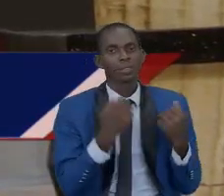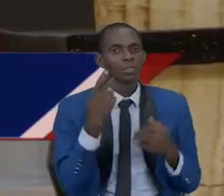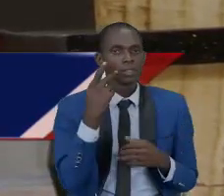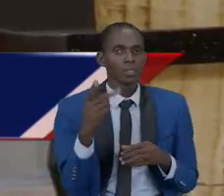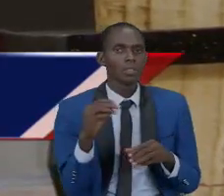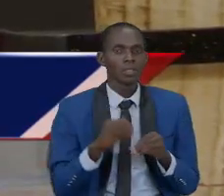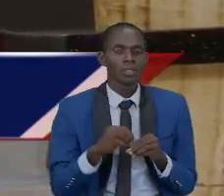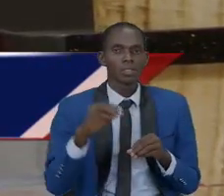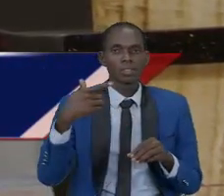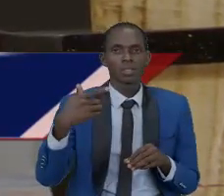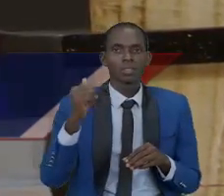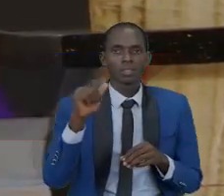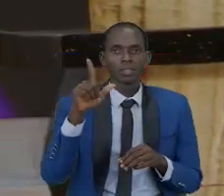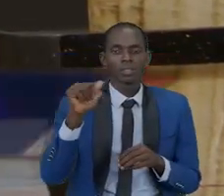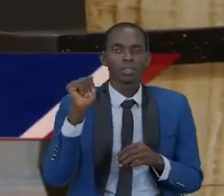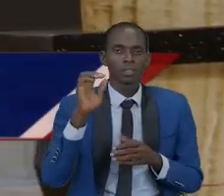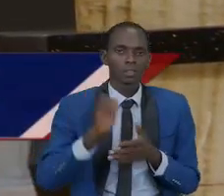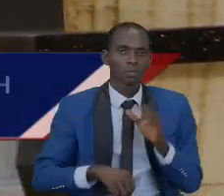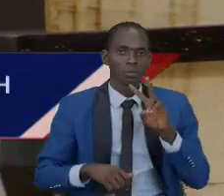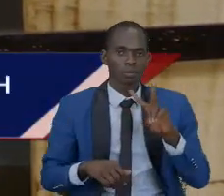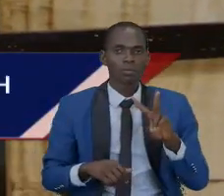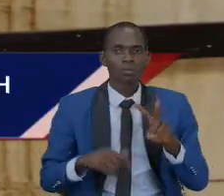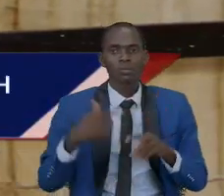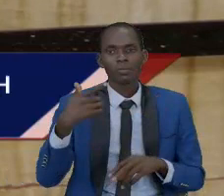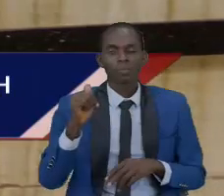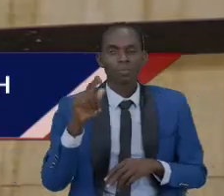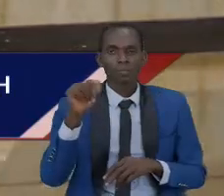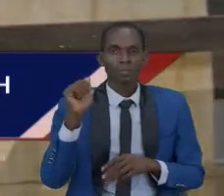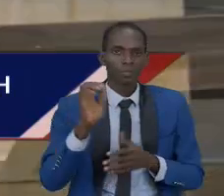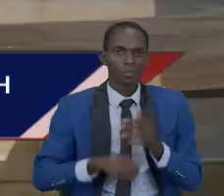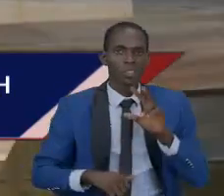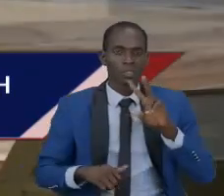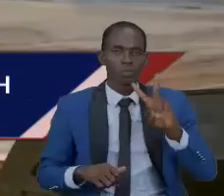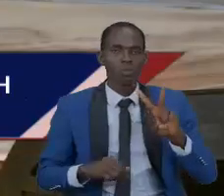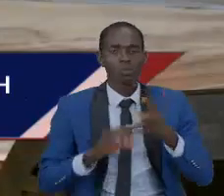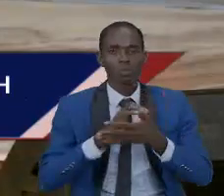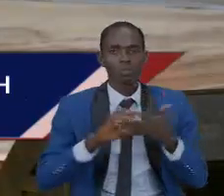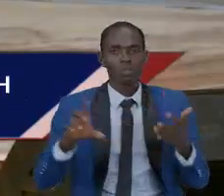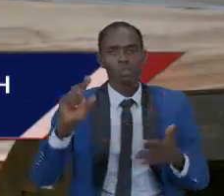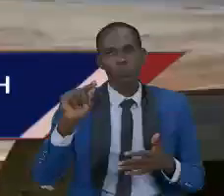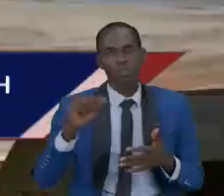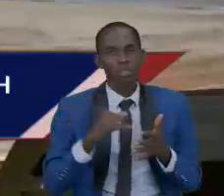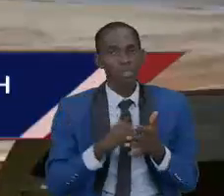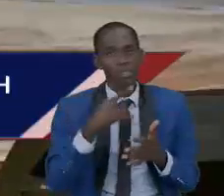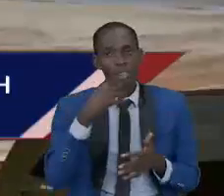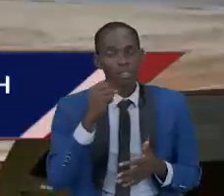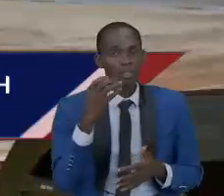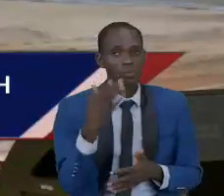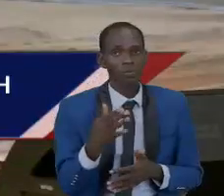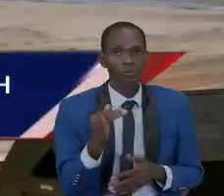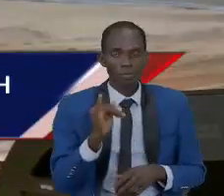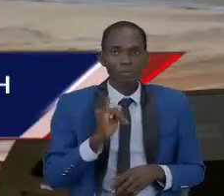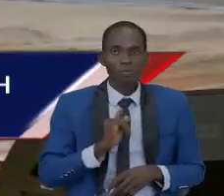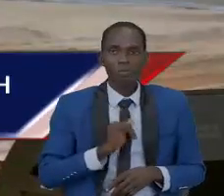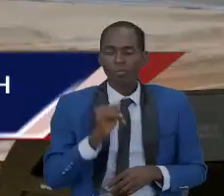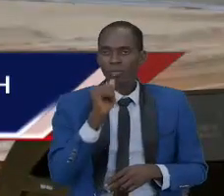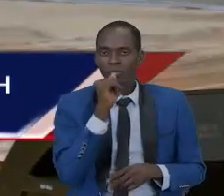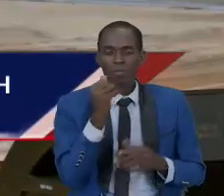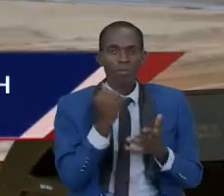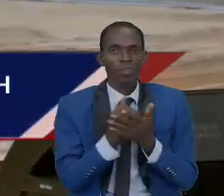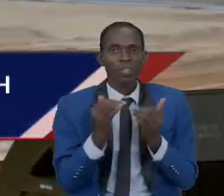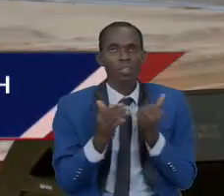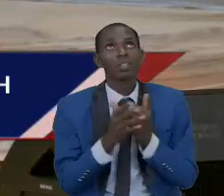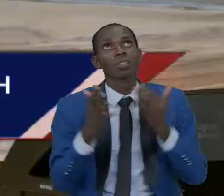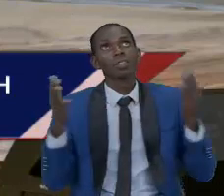looking at Galatians Chapter 2 reading from verse 20 it says I am crucified